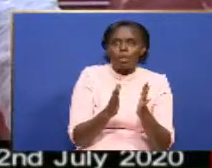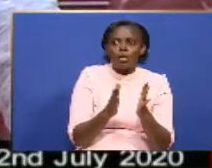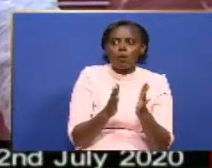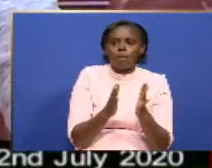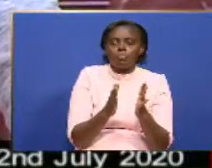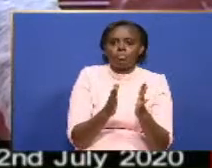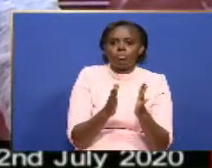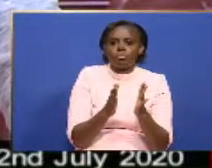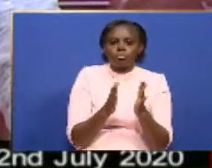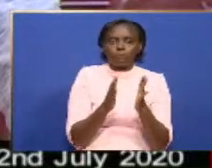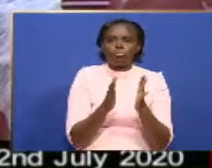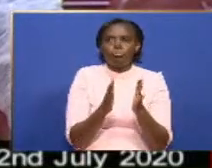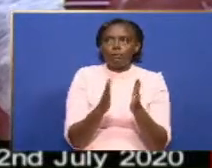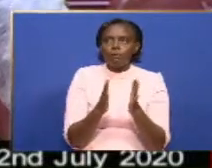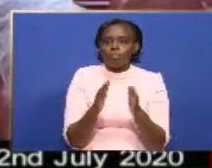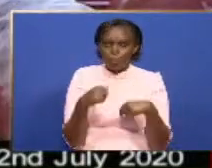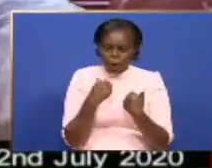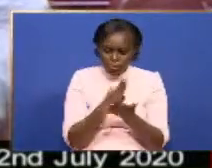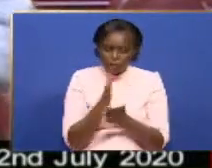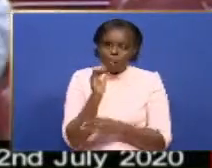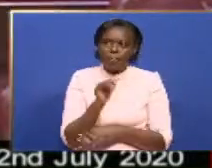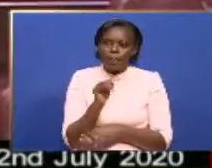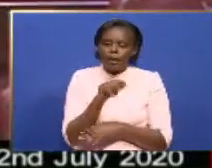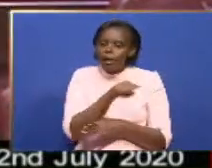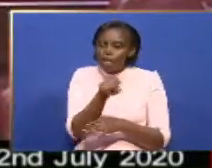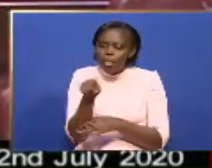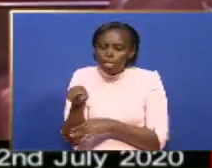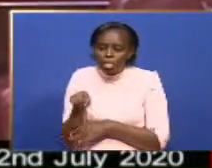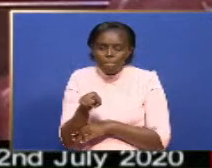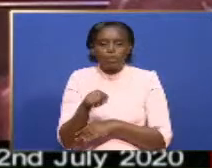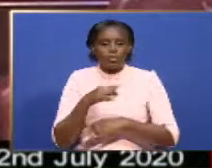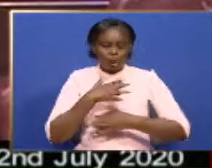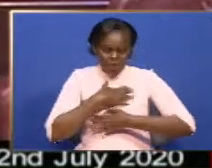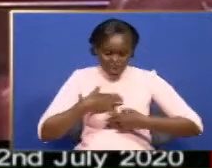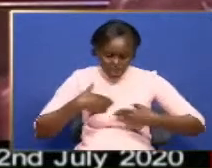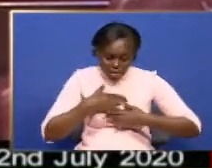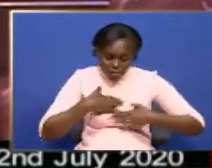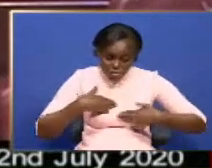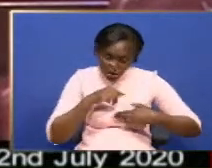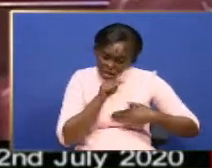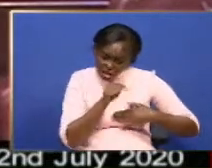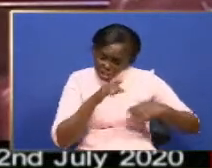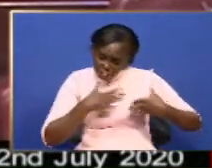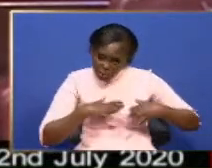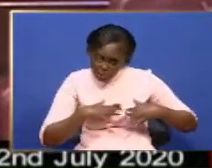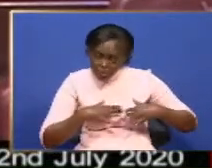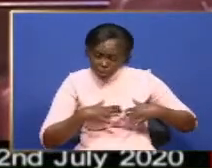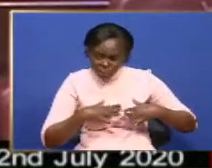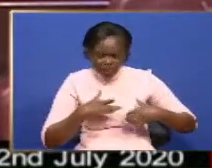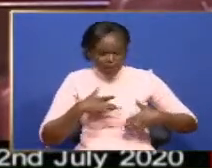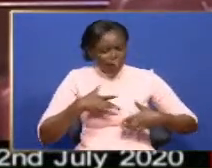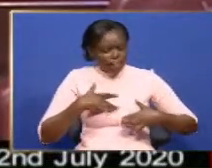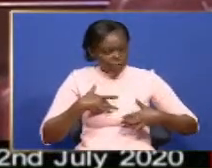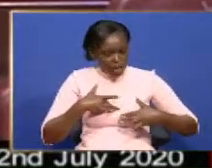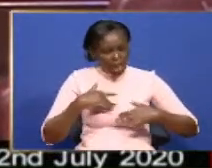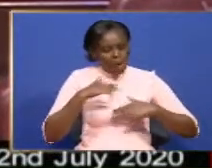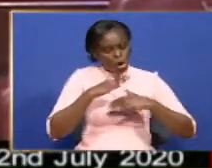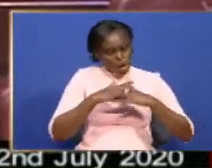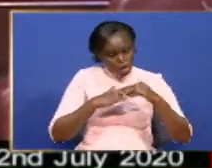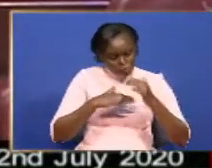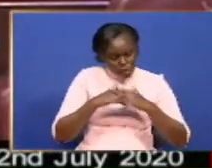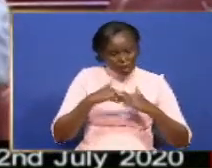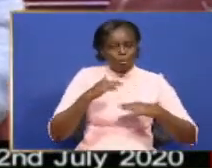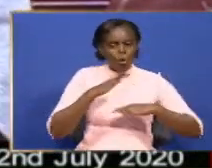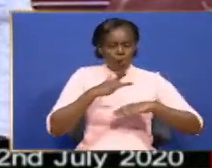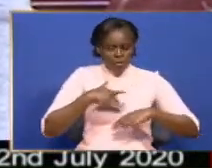of ensuring that these refugees not only feel at home, but also understand that they need